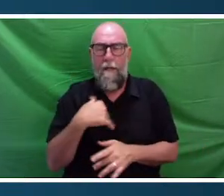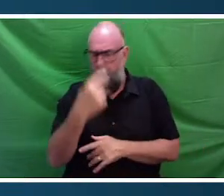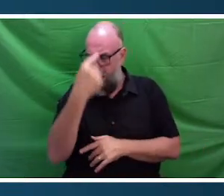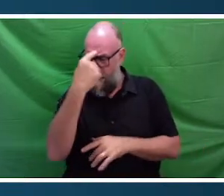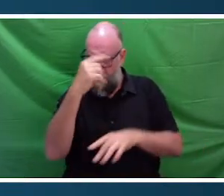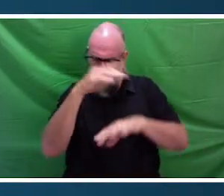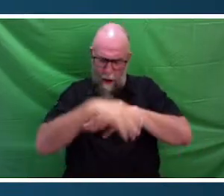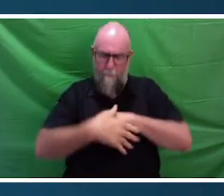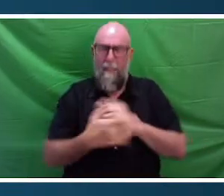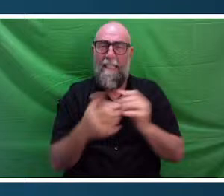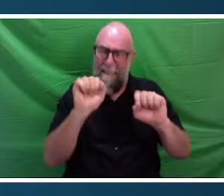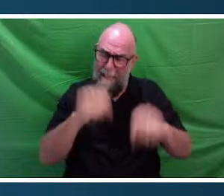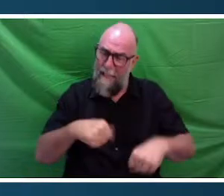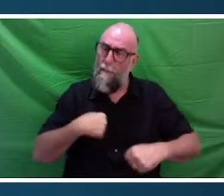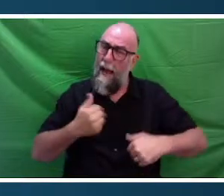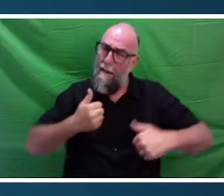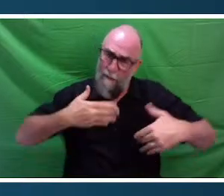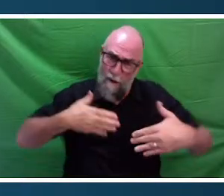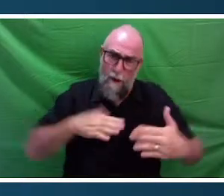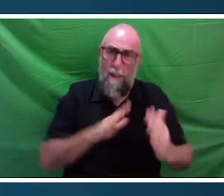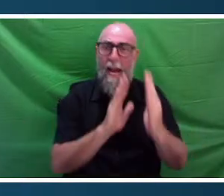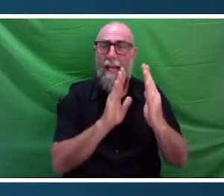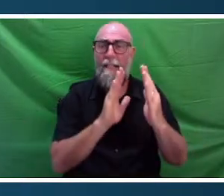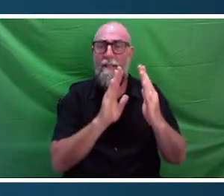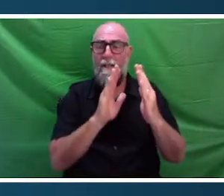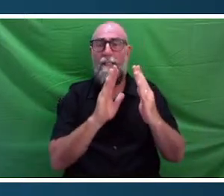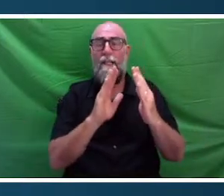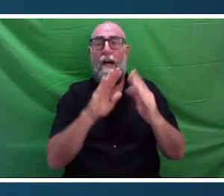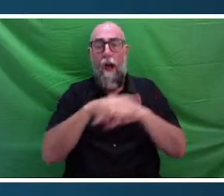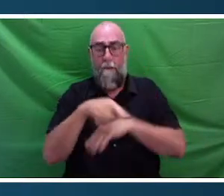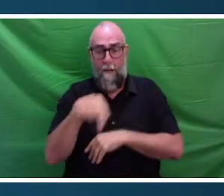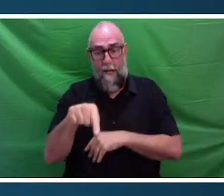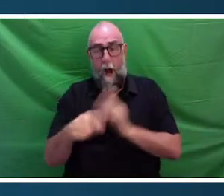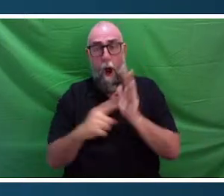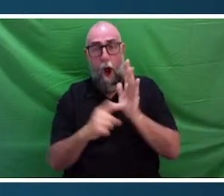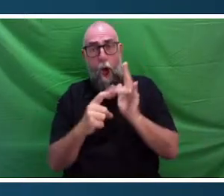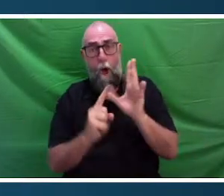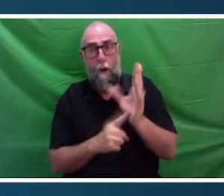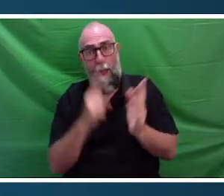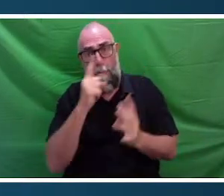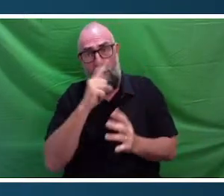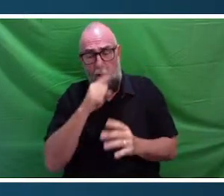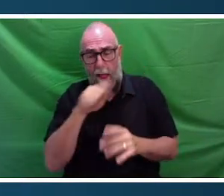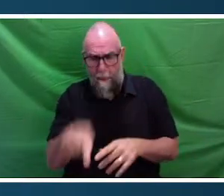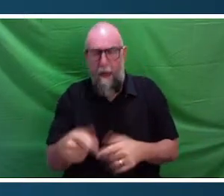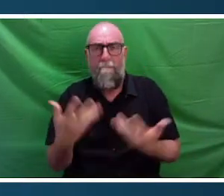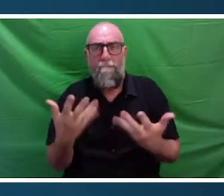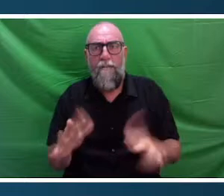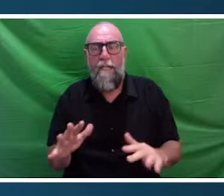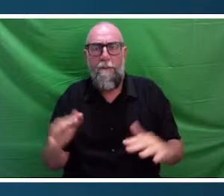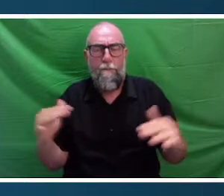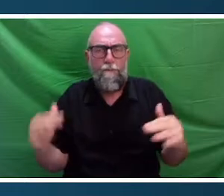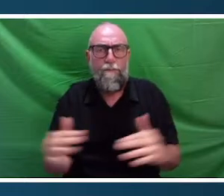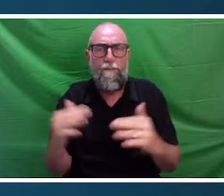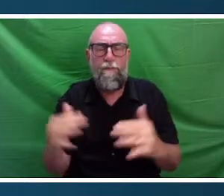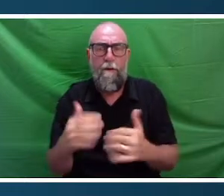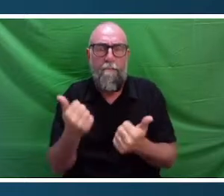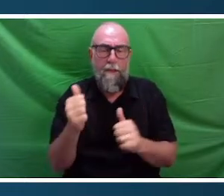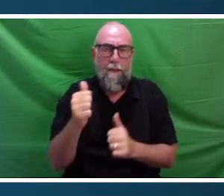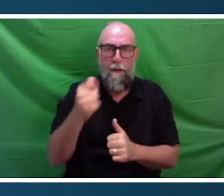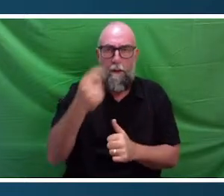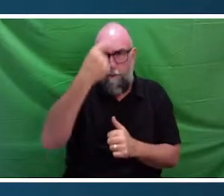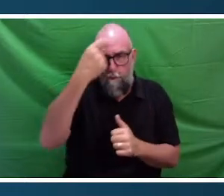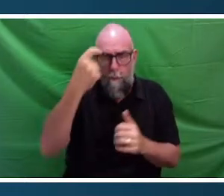efforts in areas afflicted by armed conflict, where errors can have dire consequences.